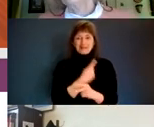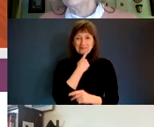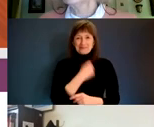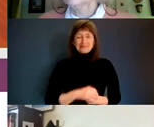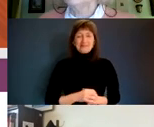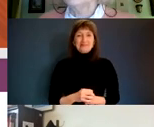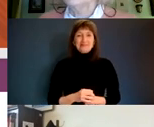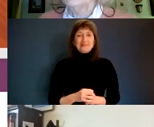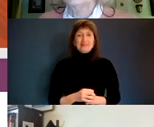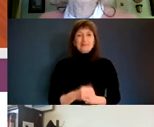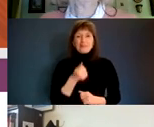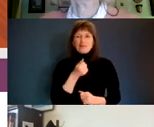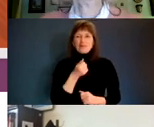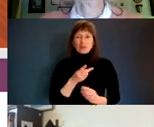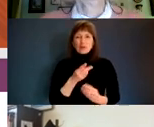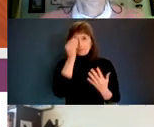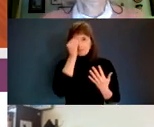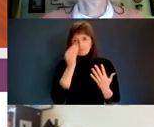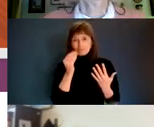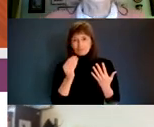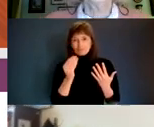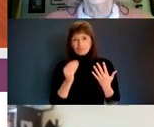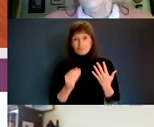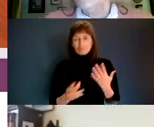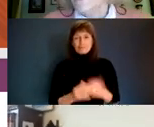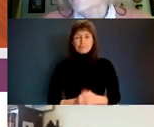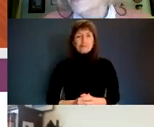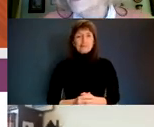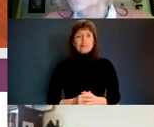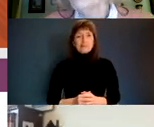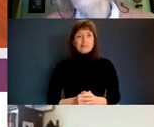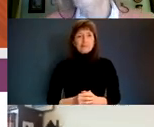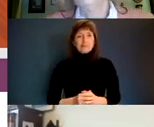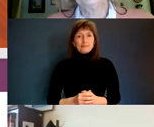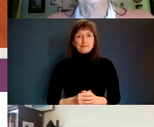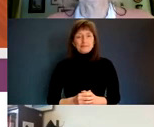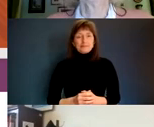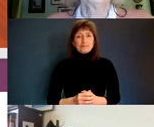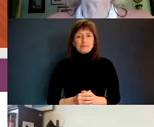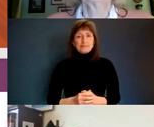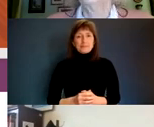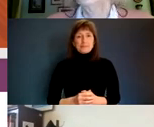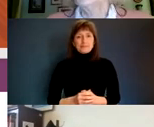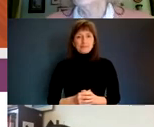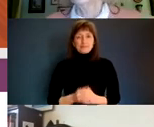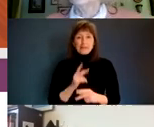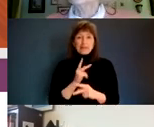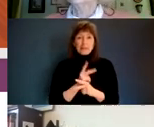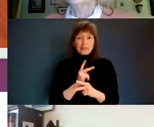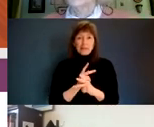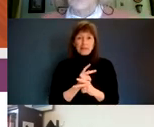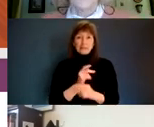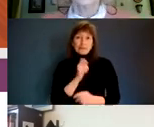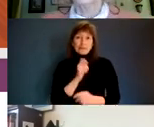few housekeeping issues here. As I mentioned, please keep your mics muted